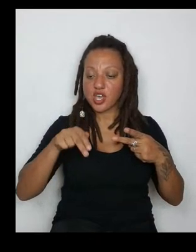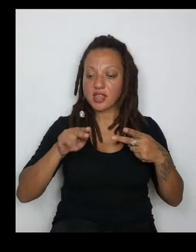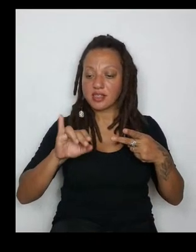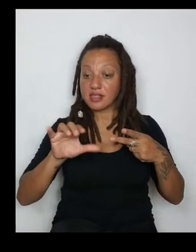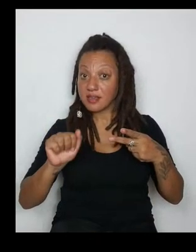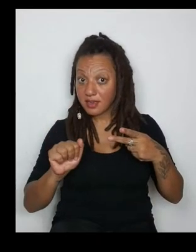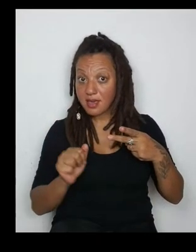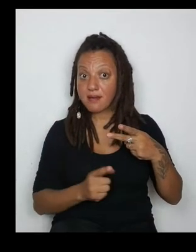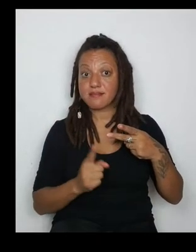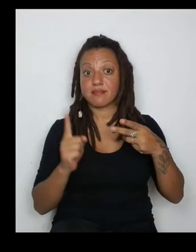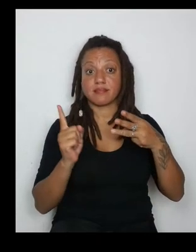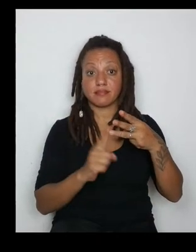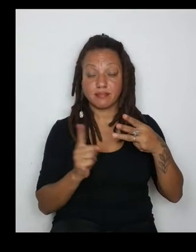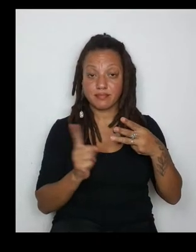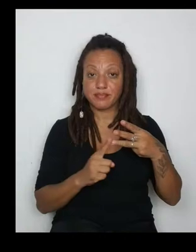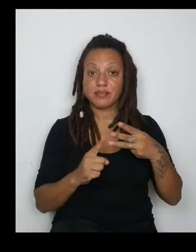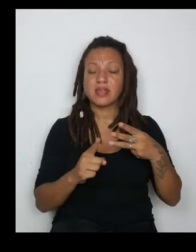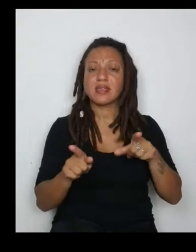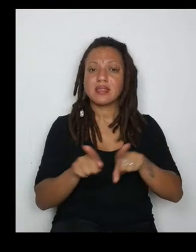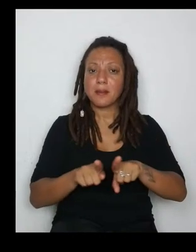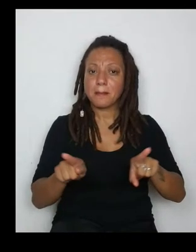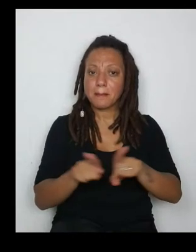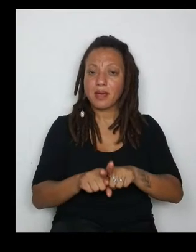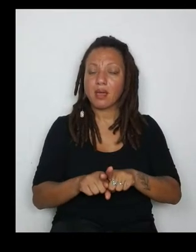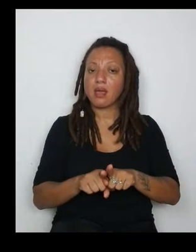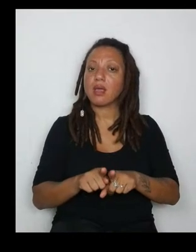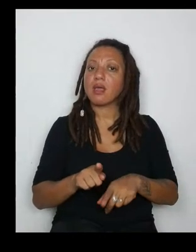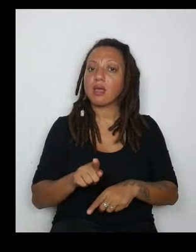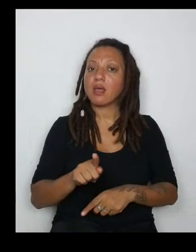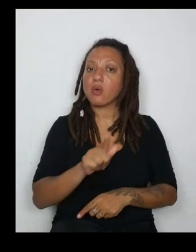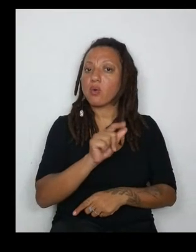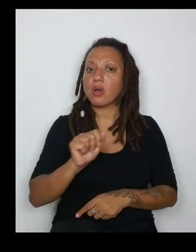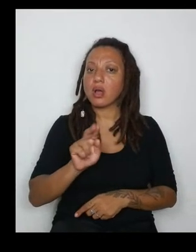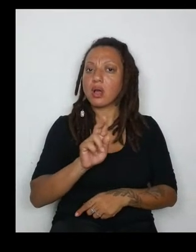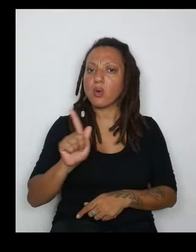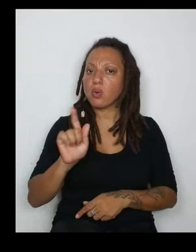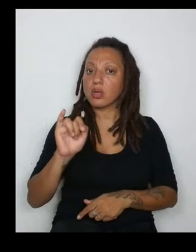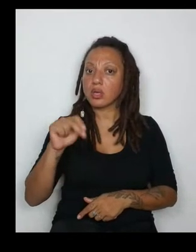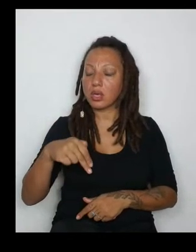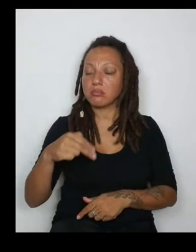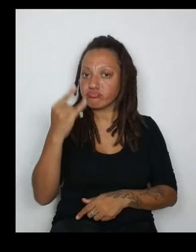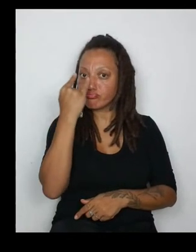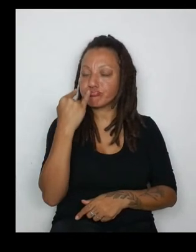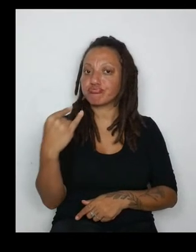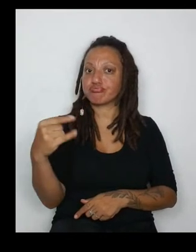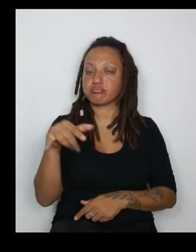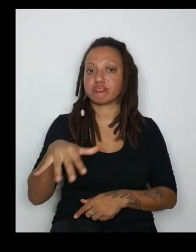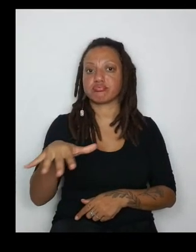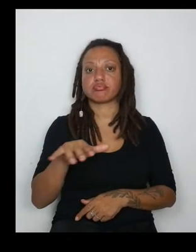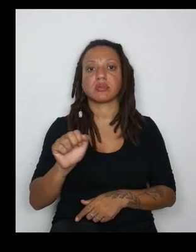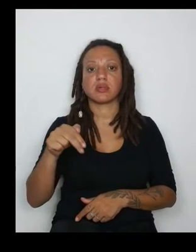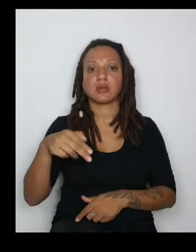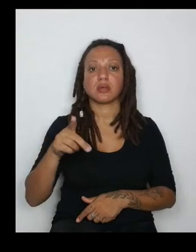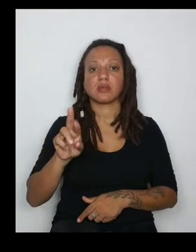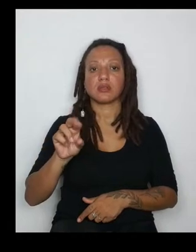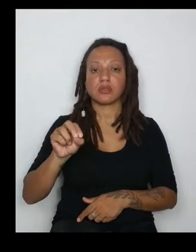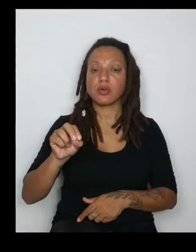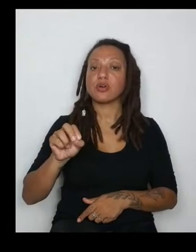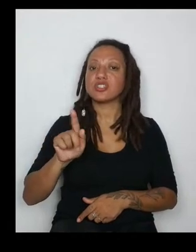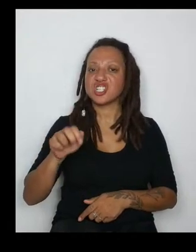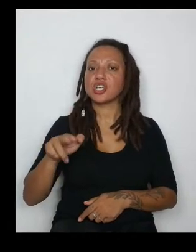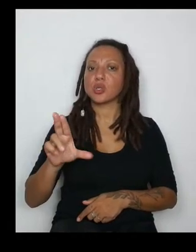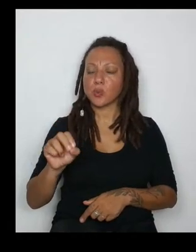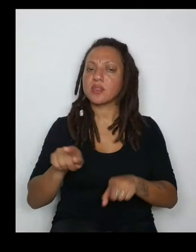talked about quite a lot um today and this whole idea of third gender and so there is kinder wiley african-american